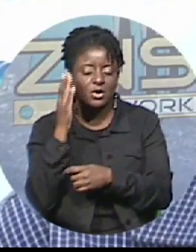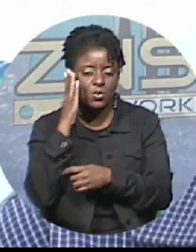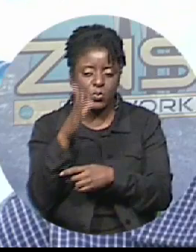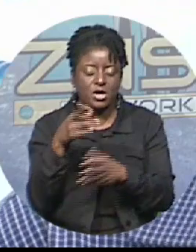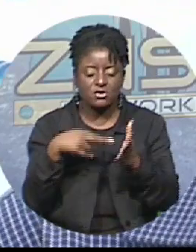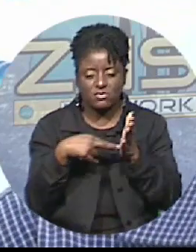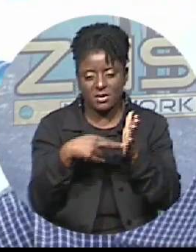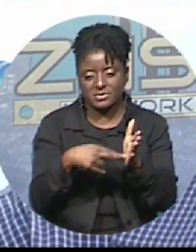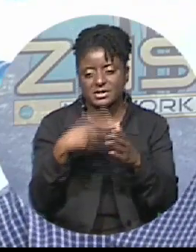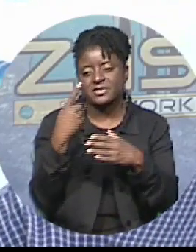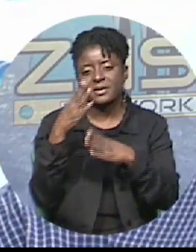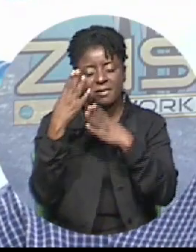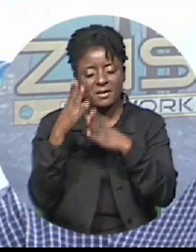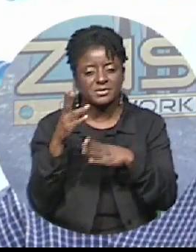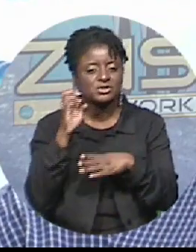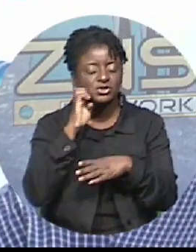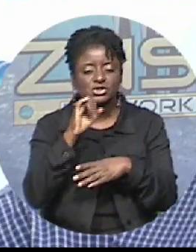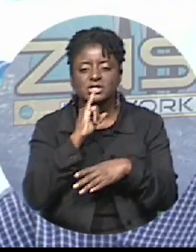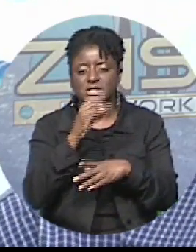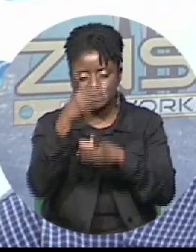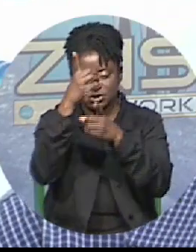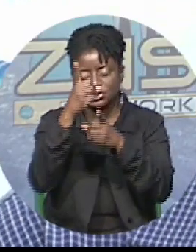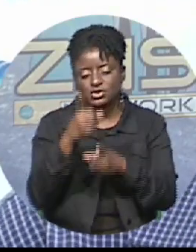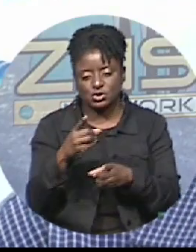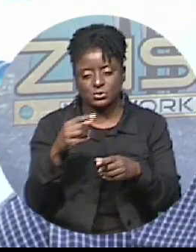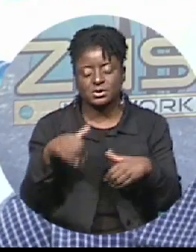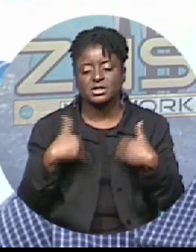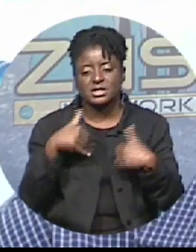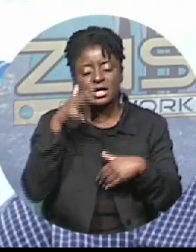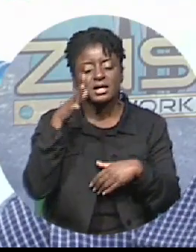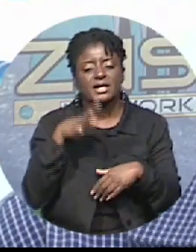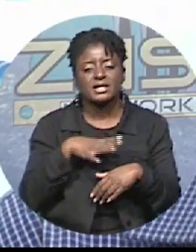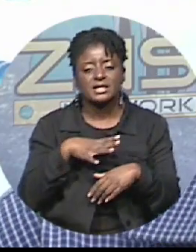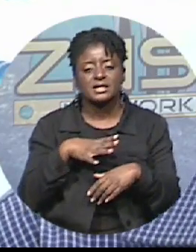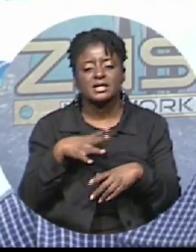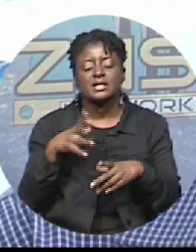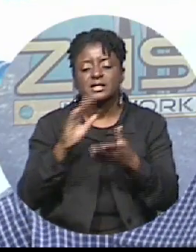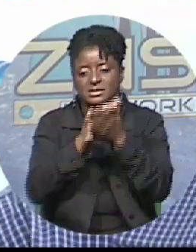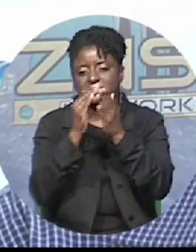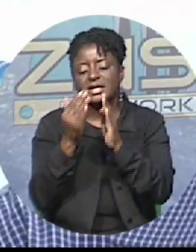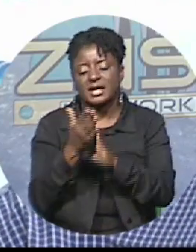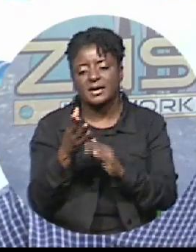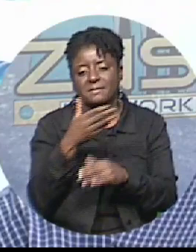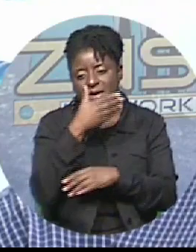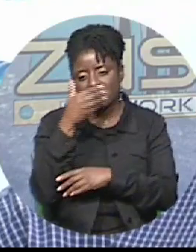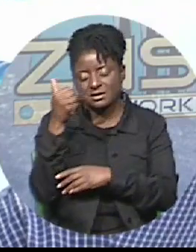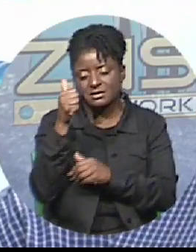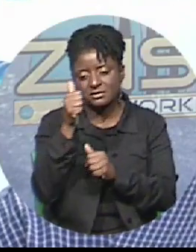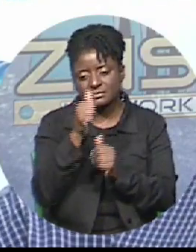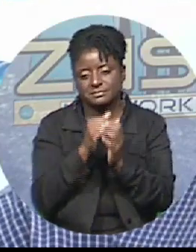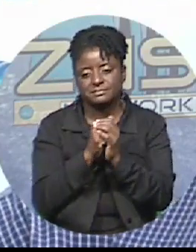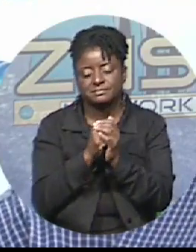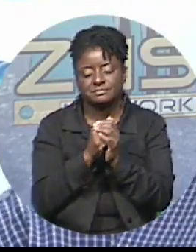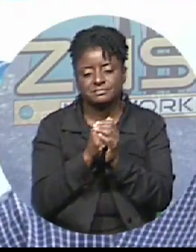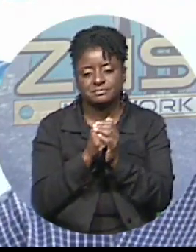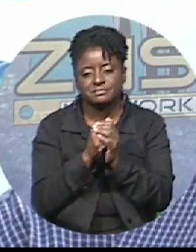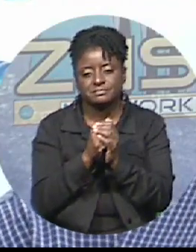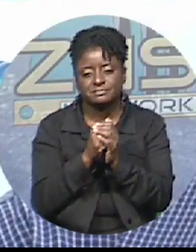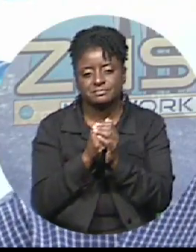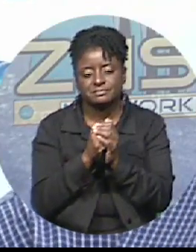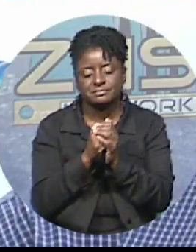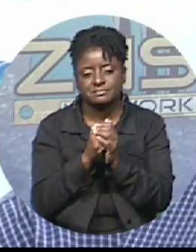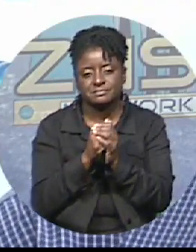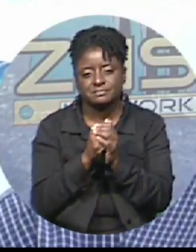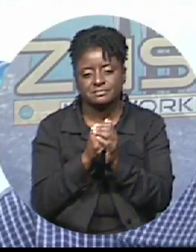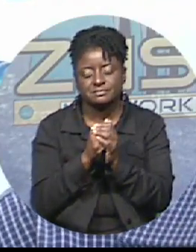very determined young lady, and I think she's getting better every step of the way. She's made